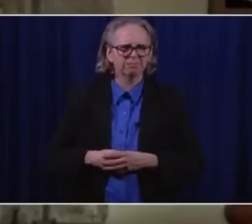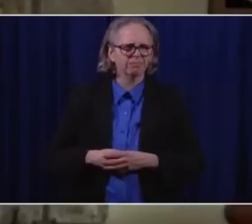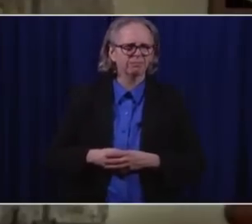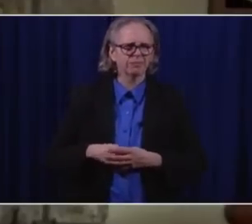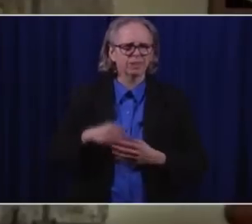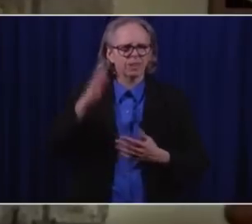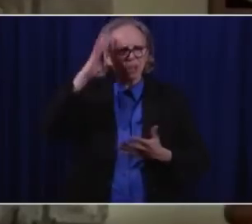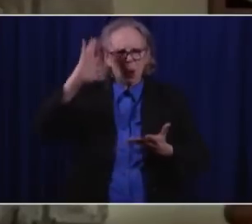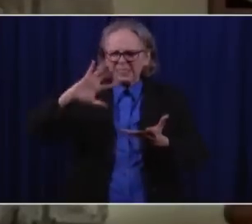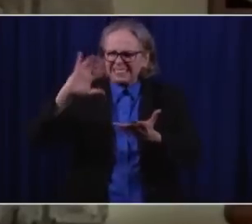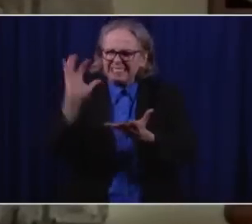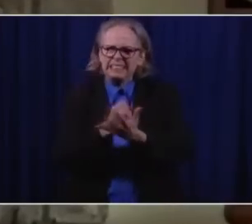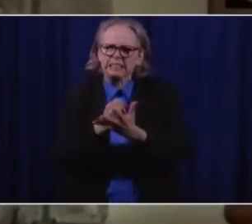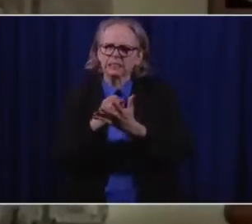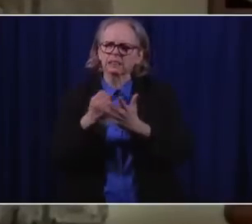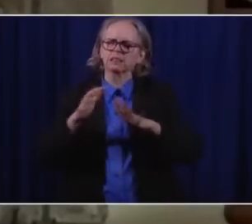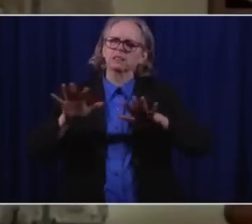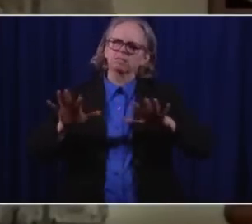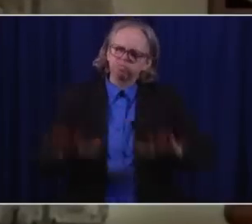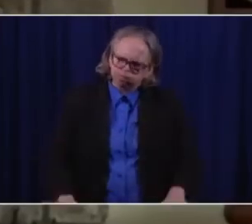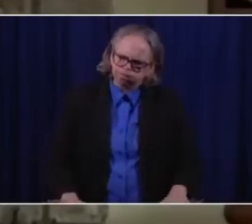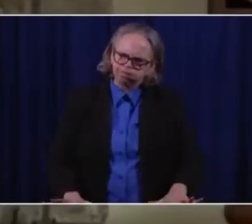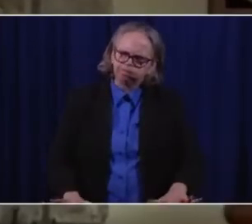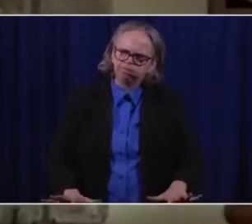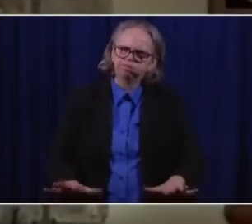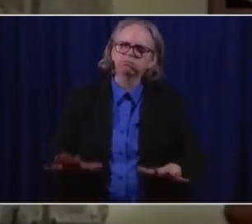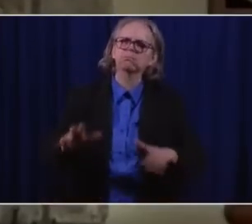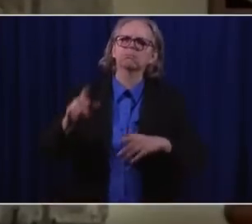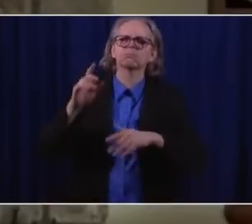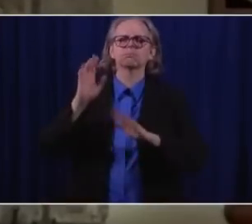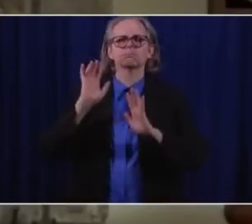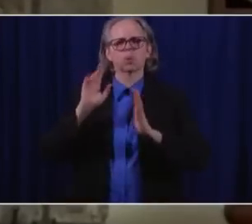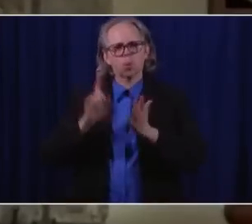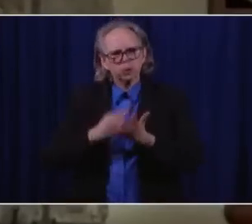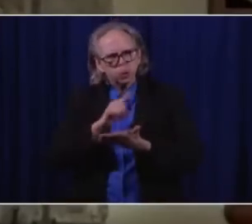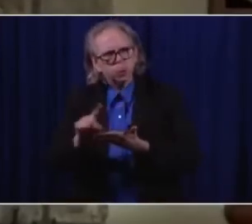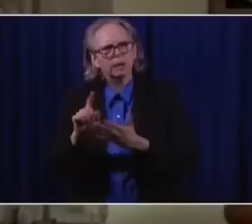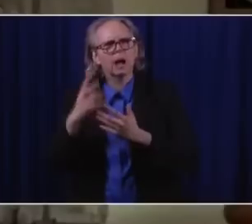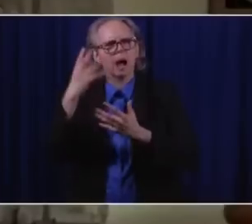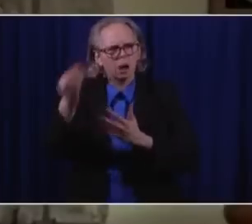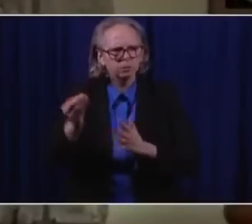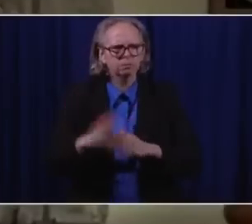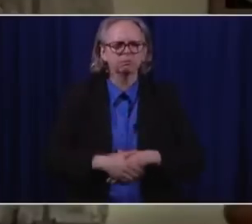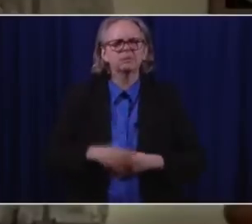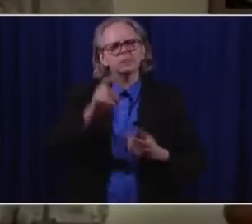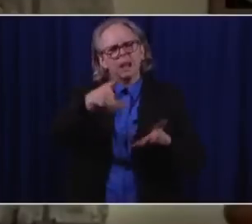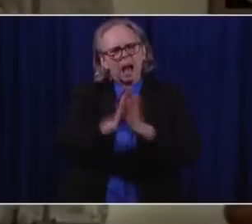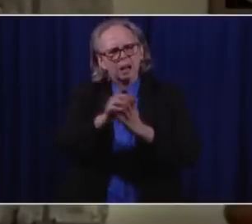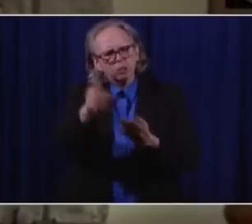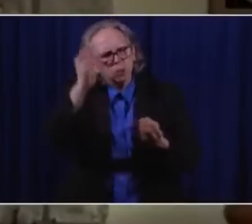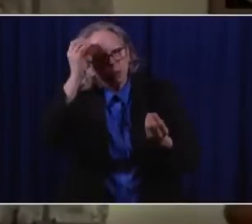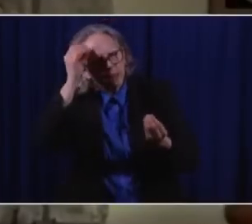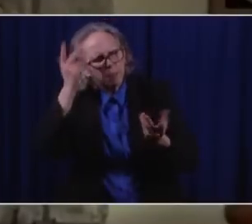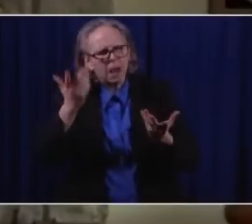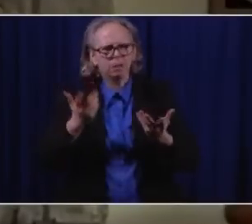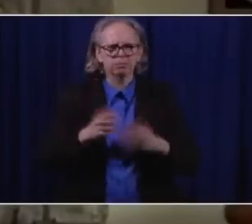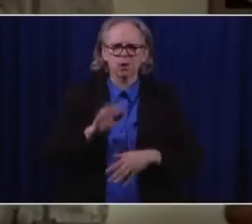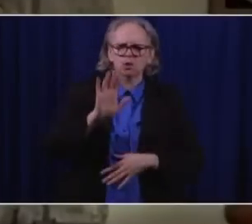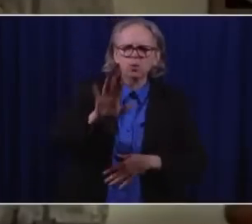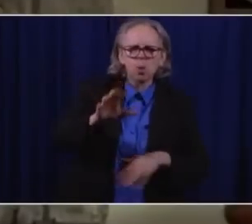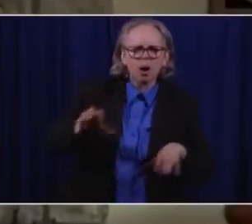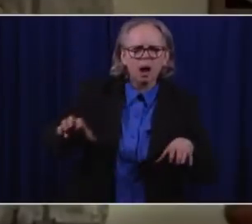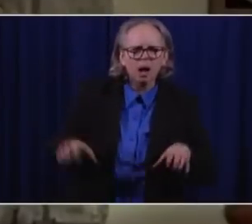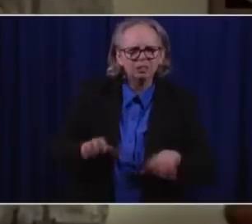you have to stay home all the time. What we are saying is figure out in your life what you can do to reduce